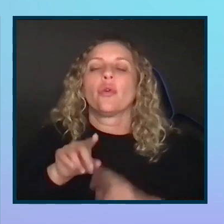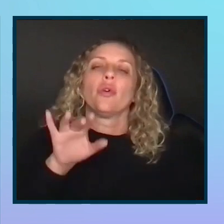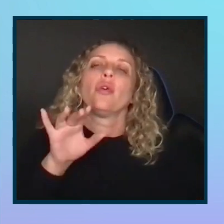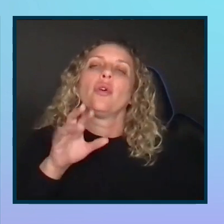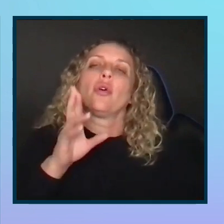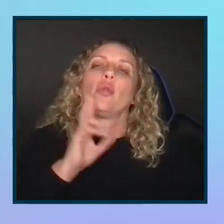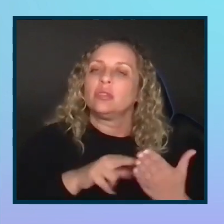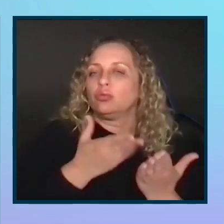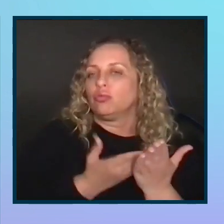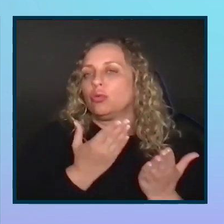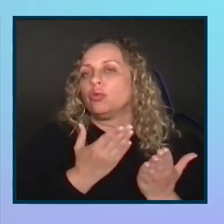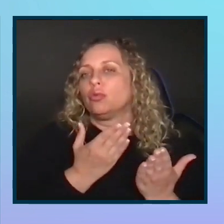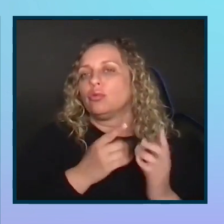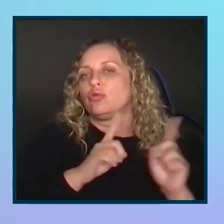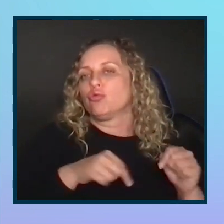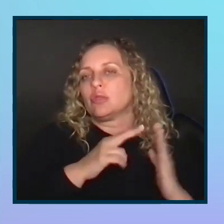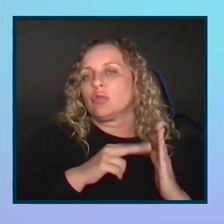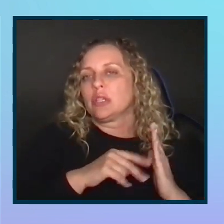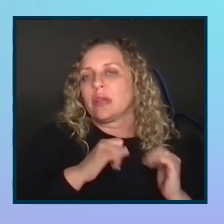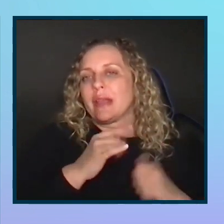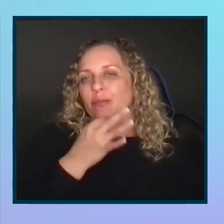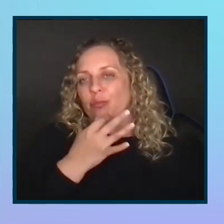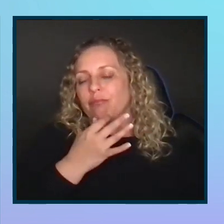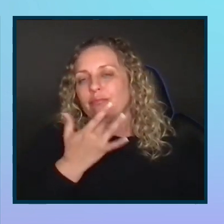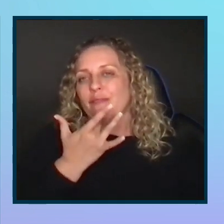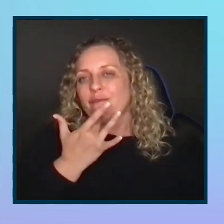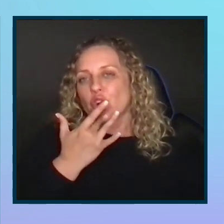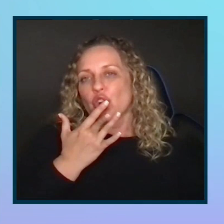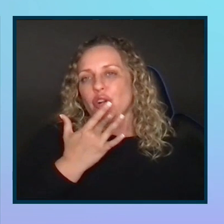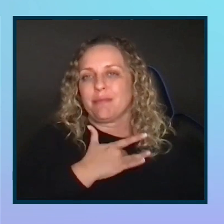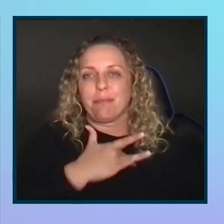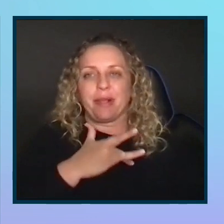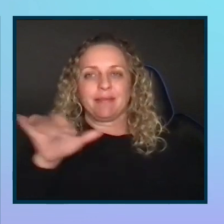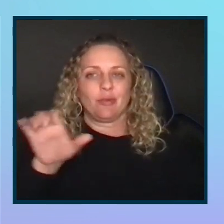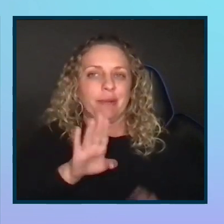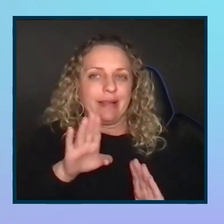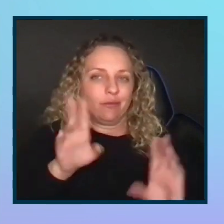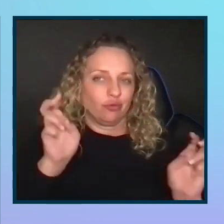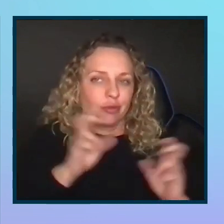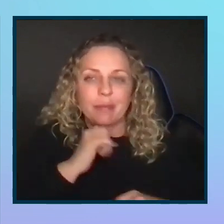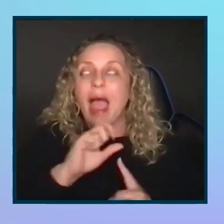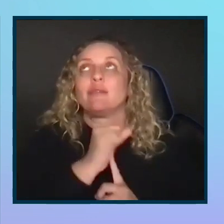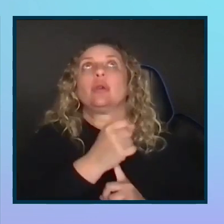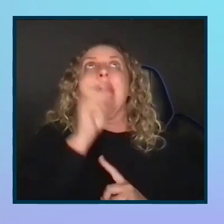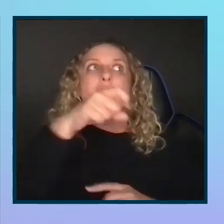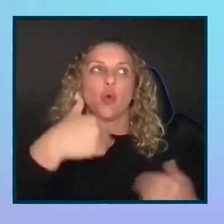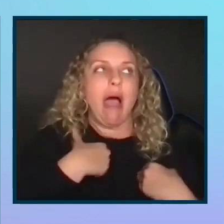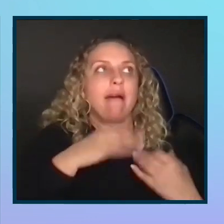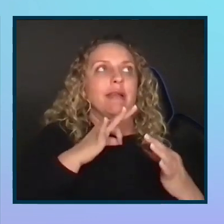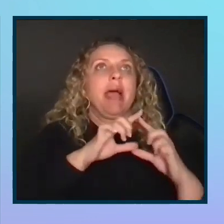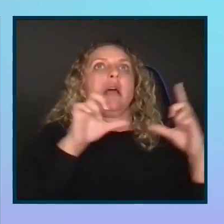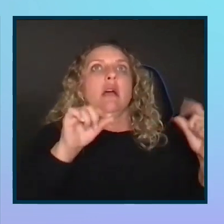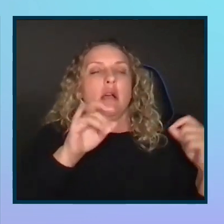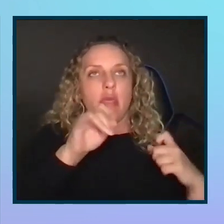research has shown with screen reader users that is a preferred behavior as well. So I'm not going to say every situation has to have a feedback component or like